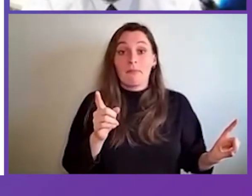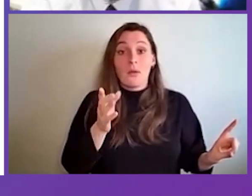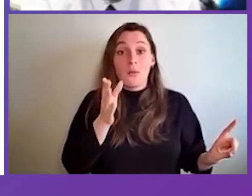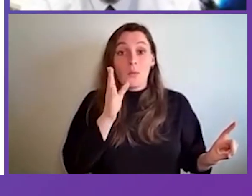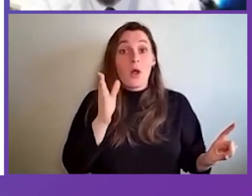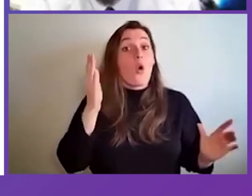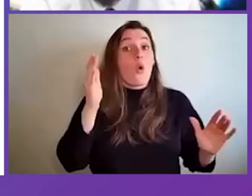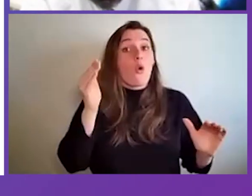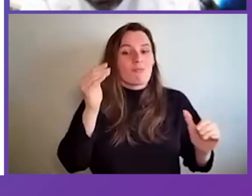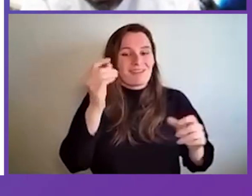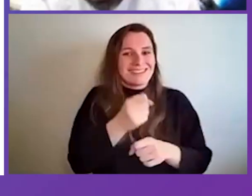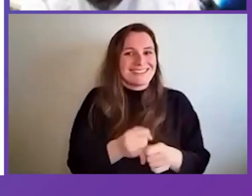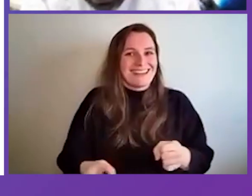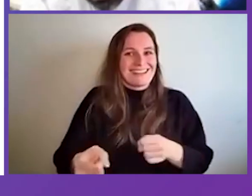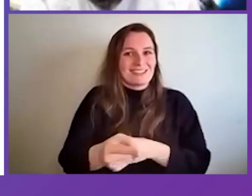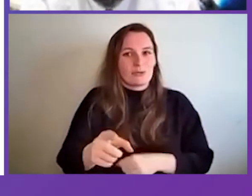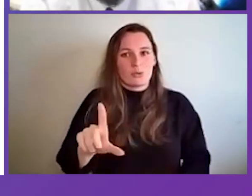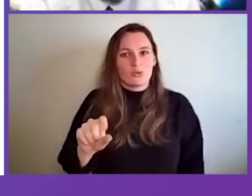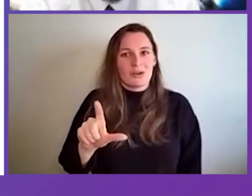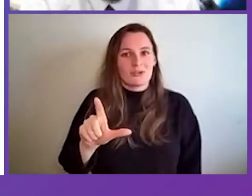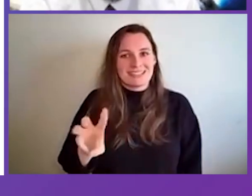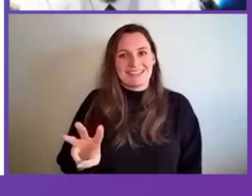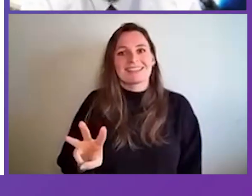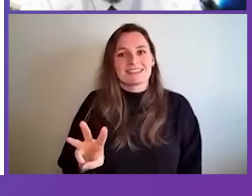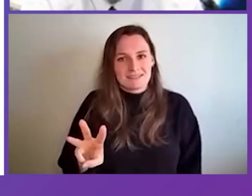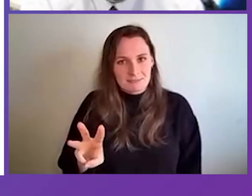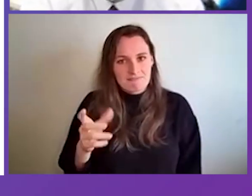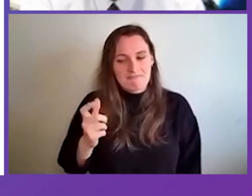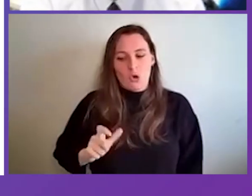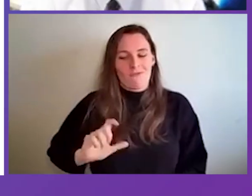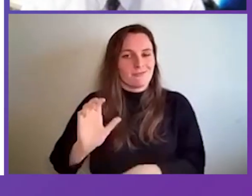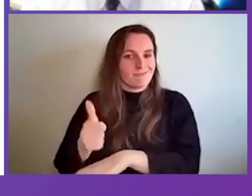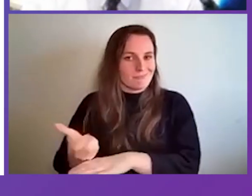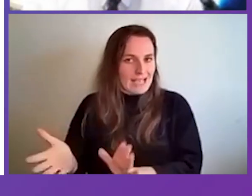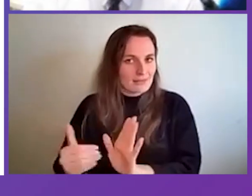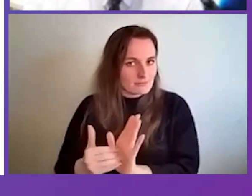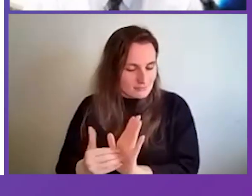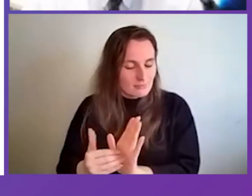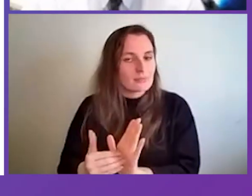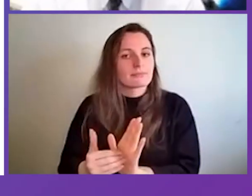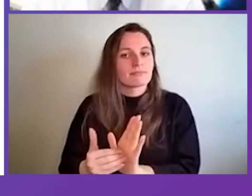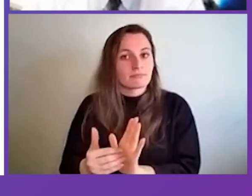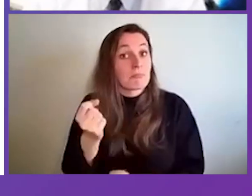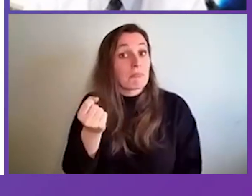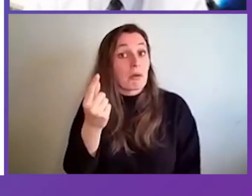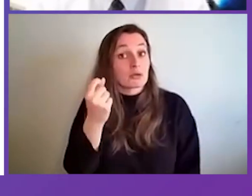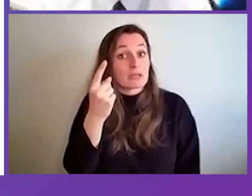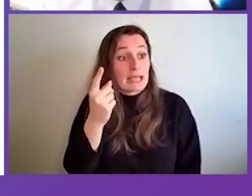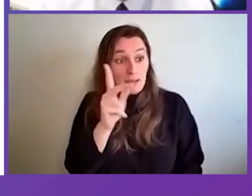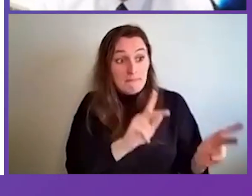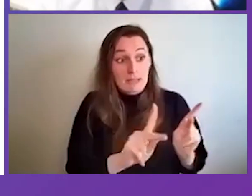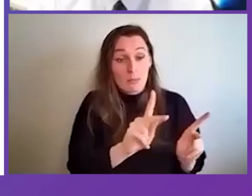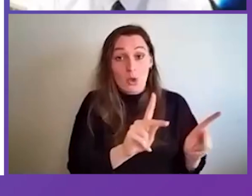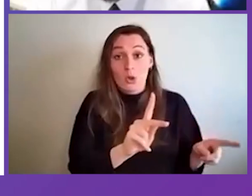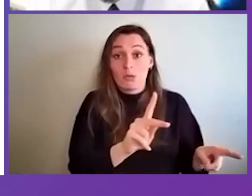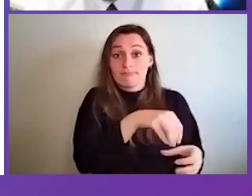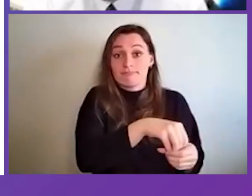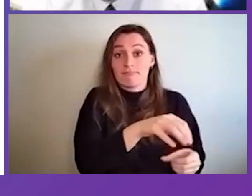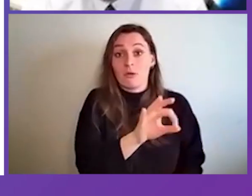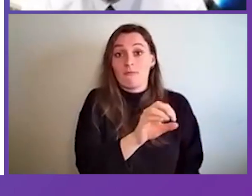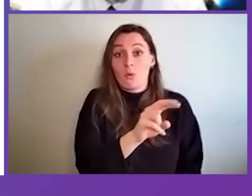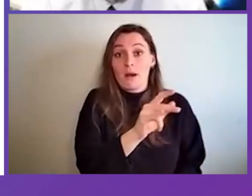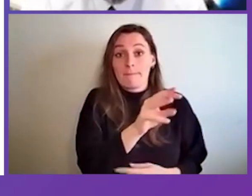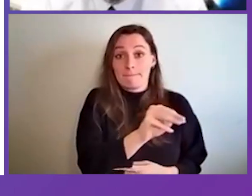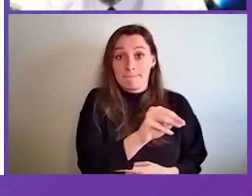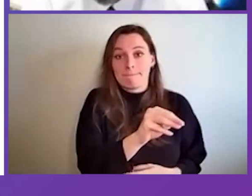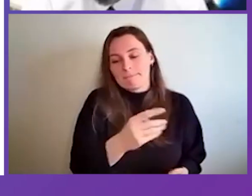in 2026. But and that's if people at the forum feel it would be a valuable thing to do,